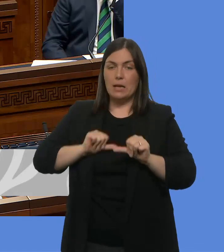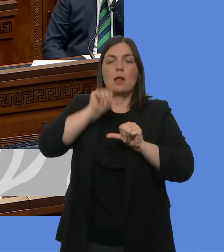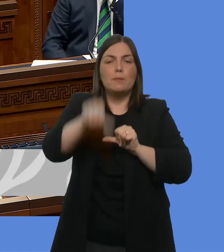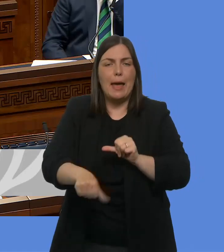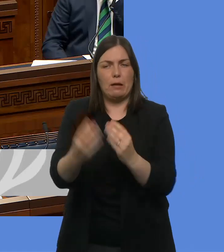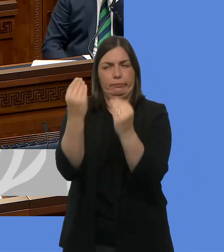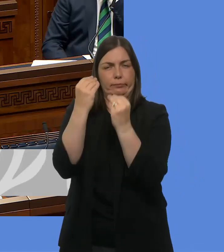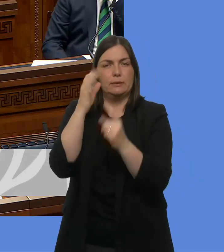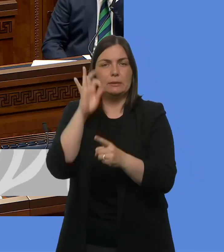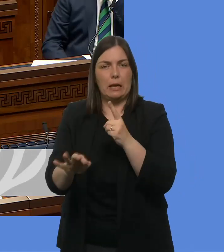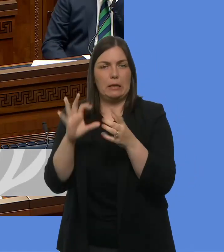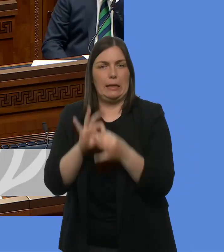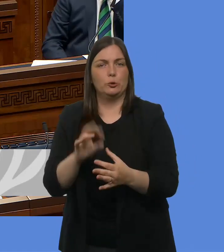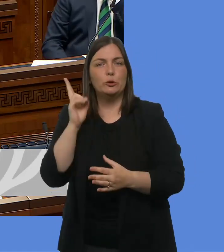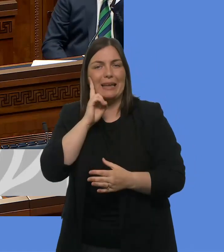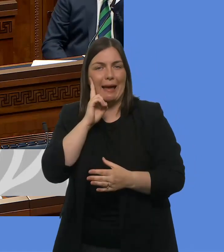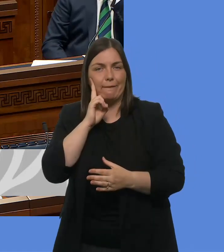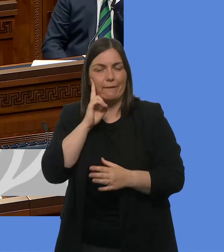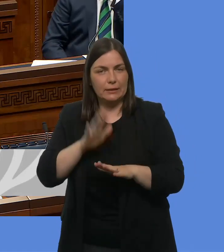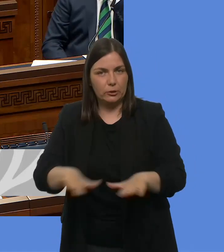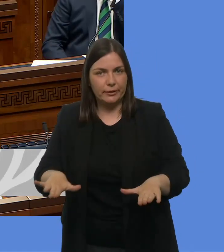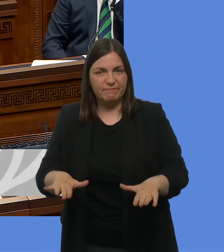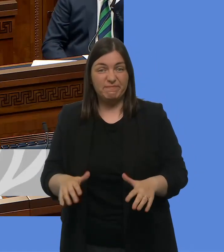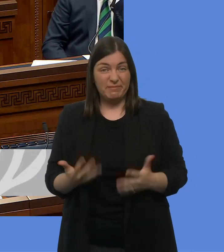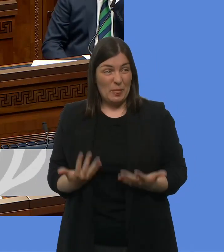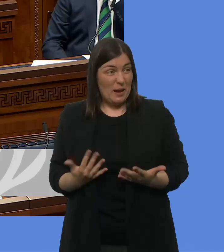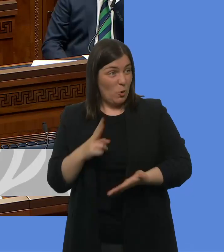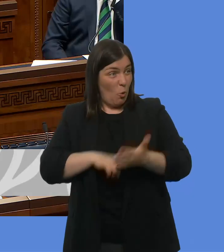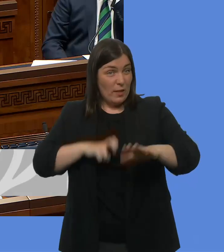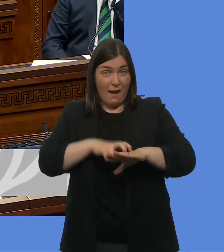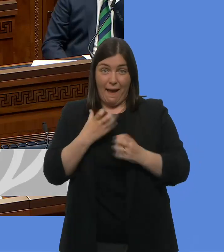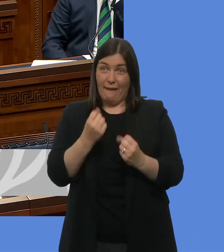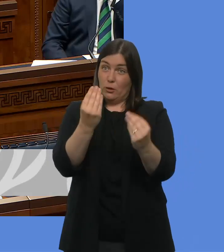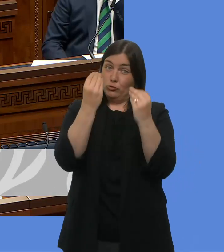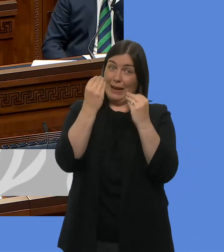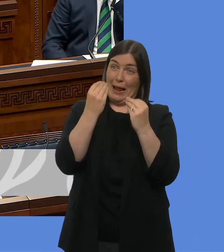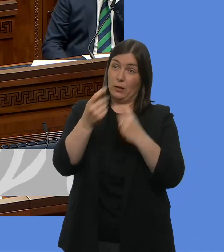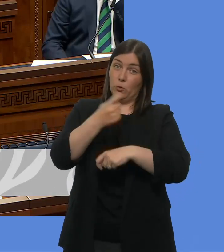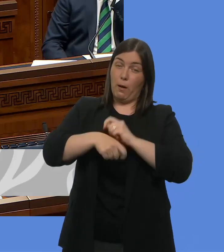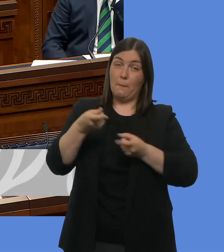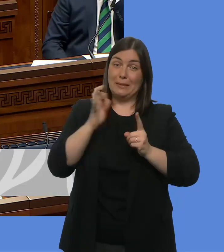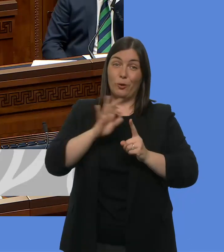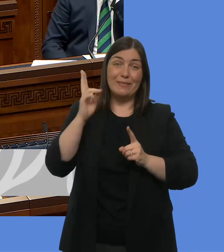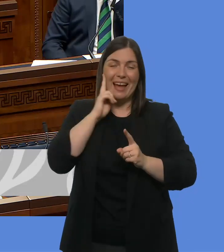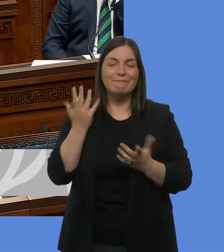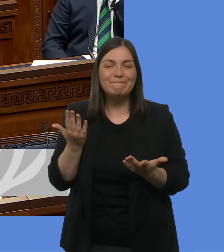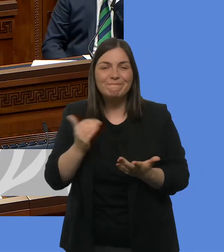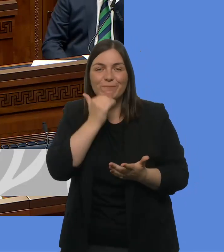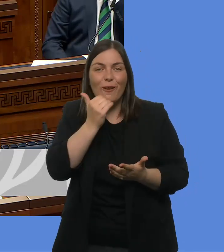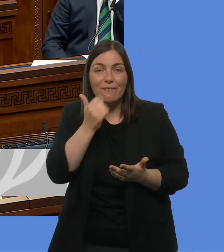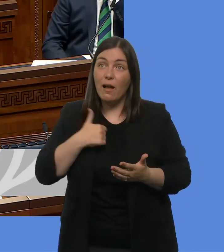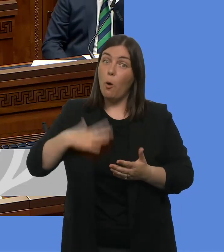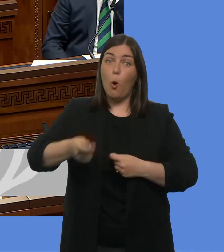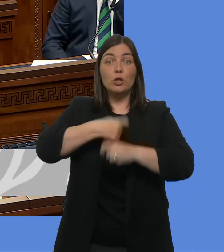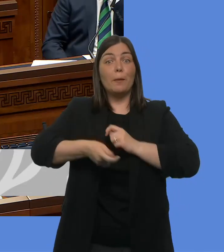training opportunities for prospective teachers of the deaf, forcing trainees to travel for their qualifications. And although the cost of training